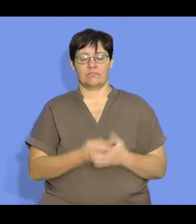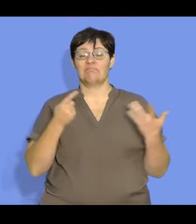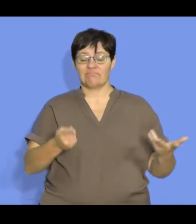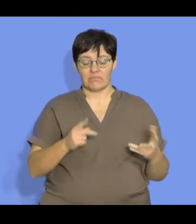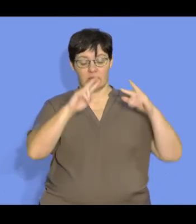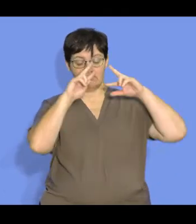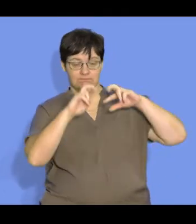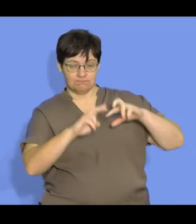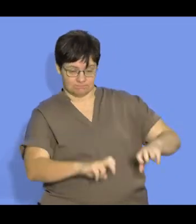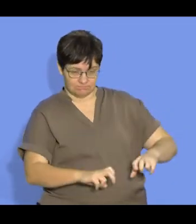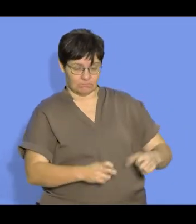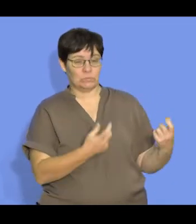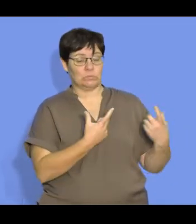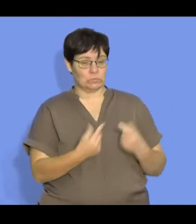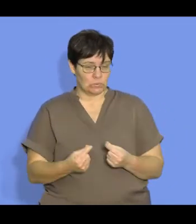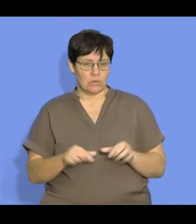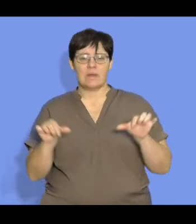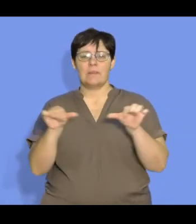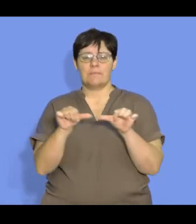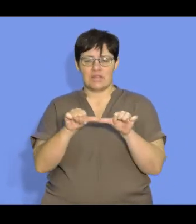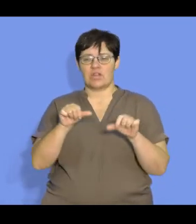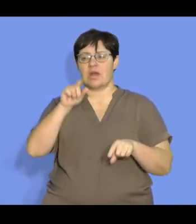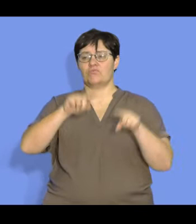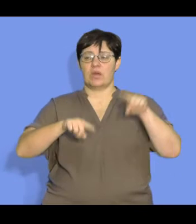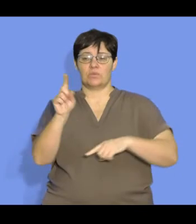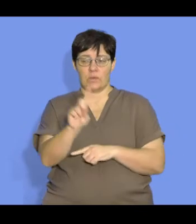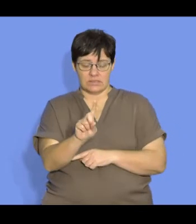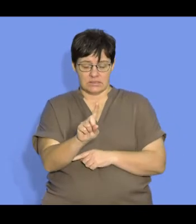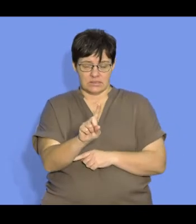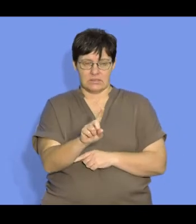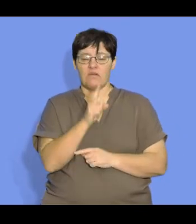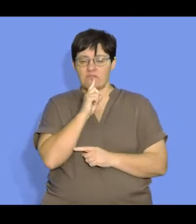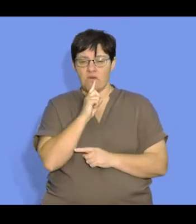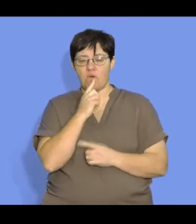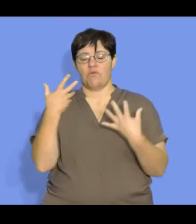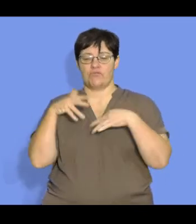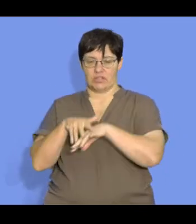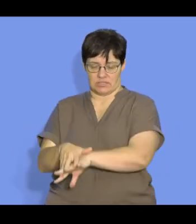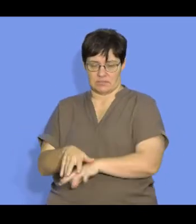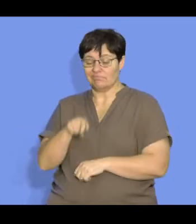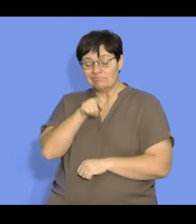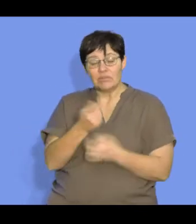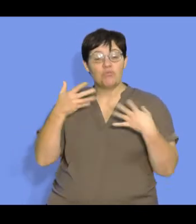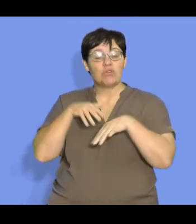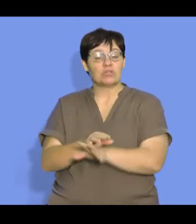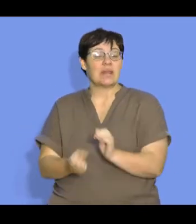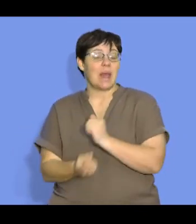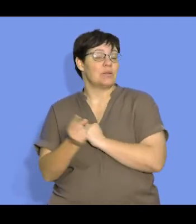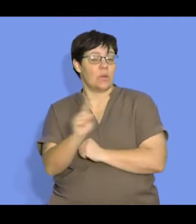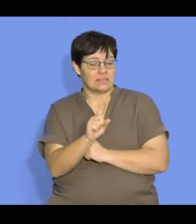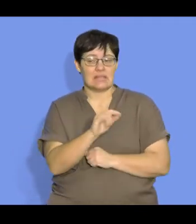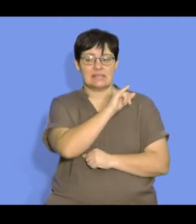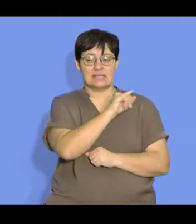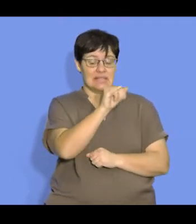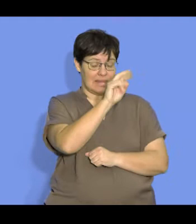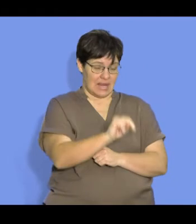An investigation is carried out to measure the rate of the reaction, and the reaction happens between